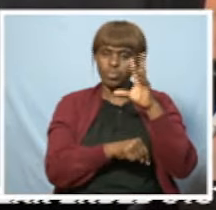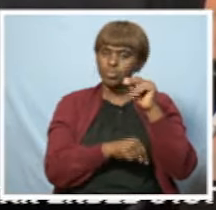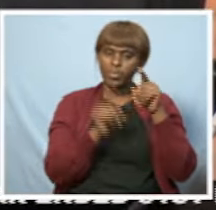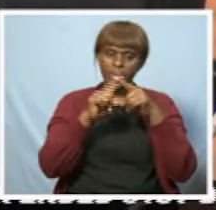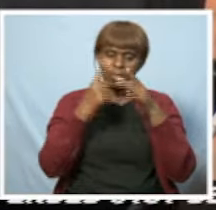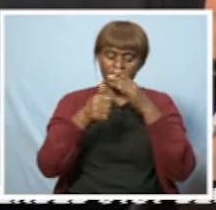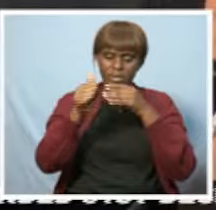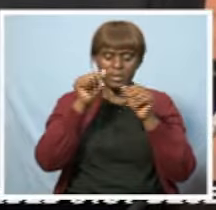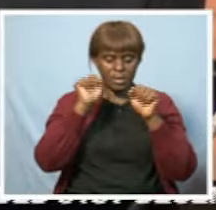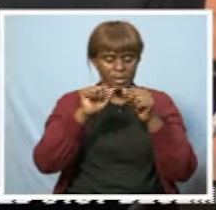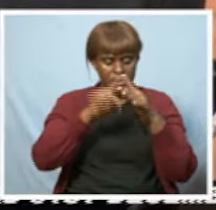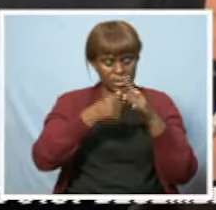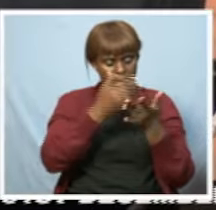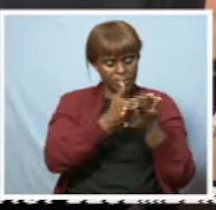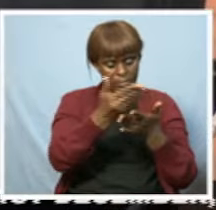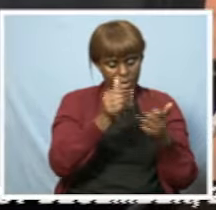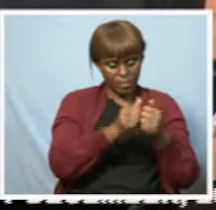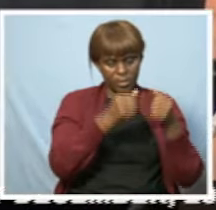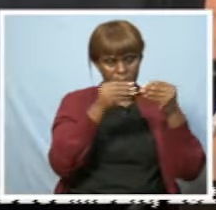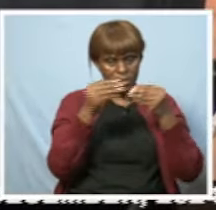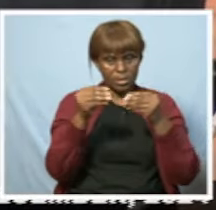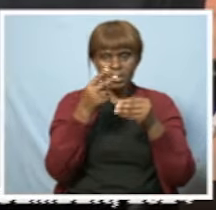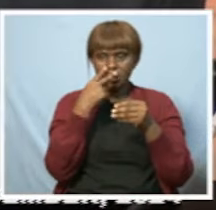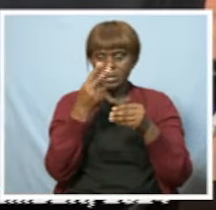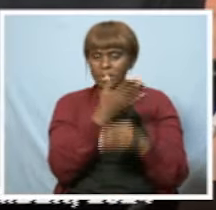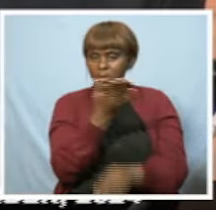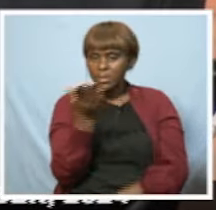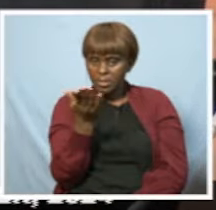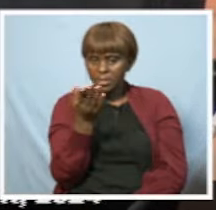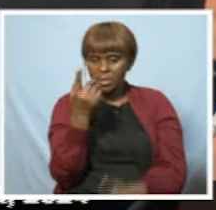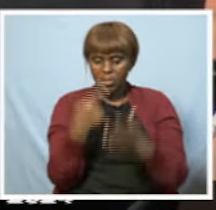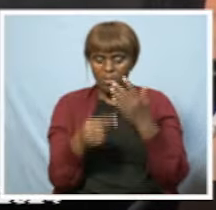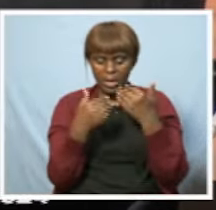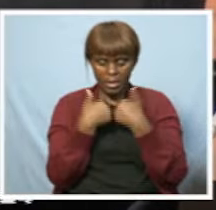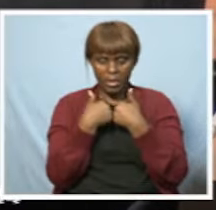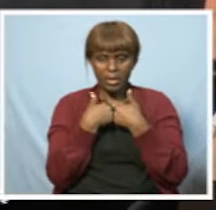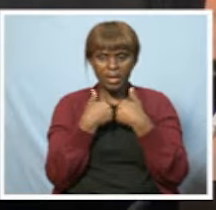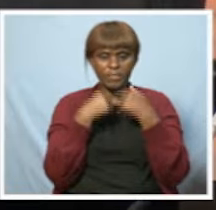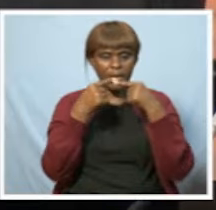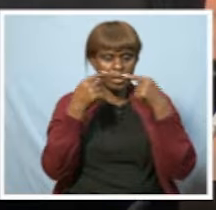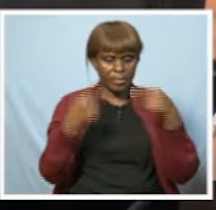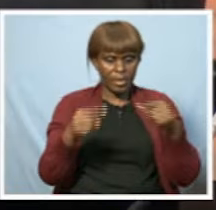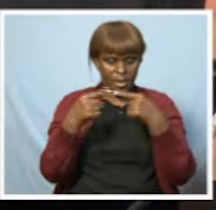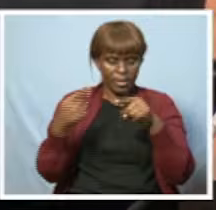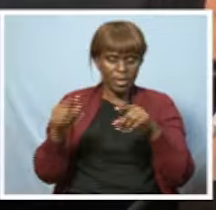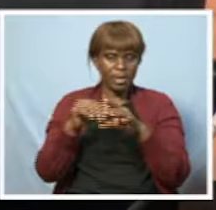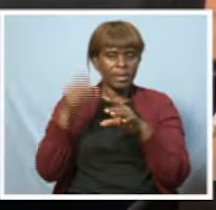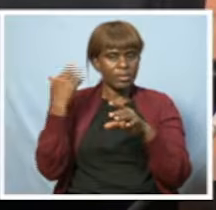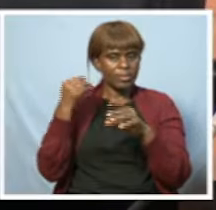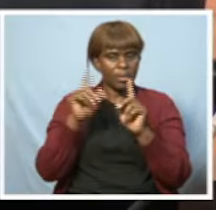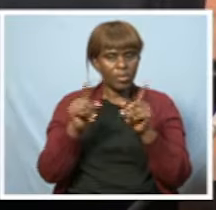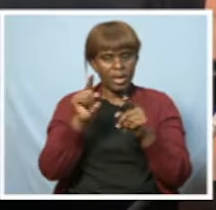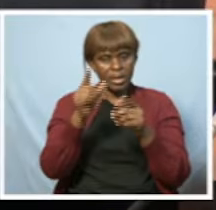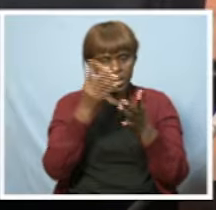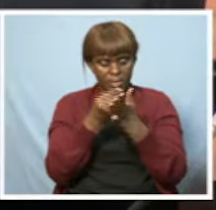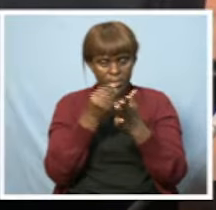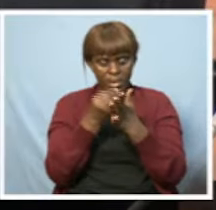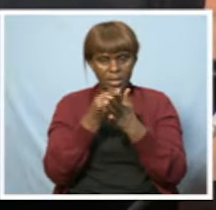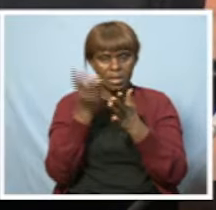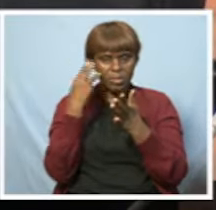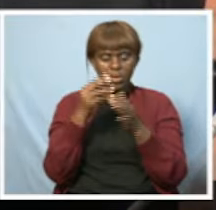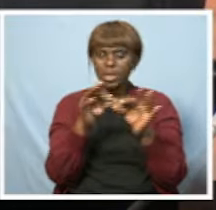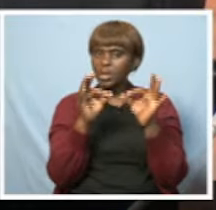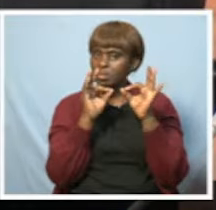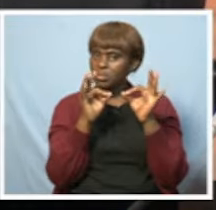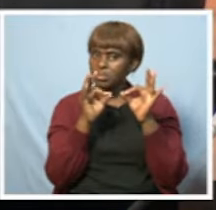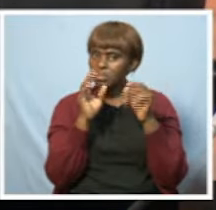they could start the buying and selling, looking at what has been happening in the past, where that money was